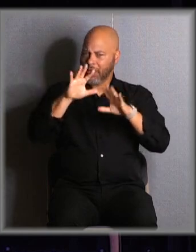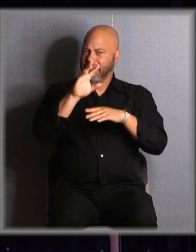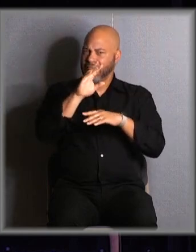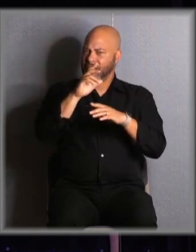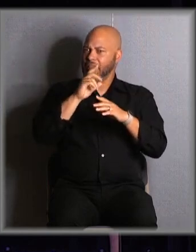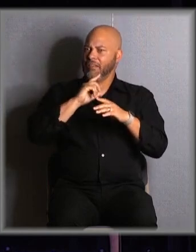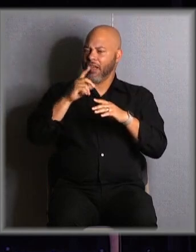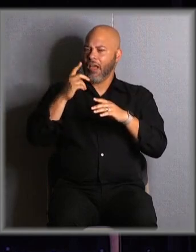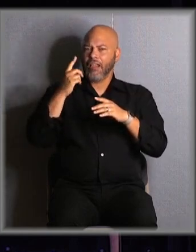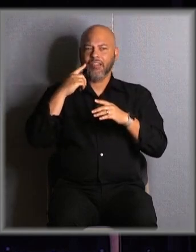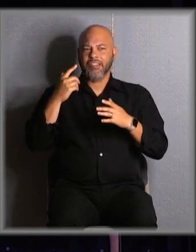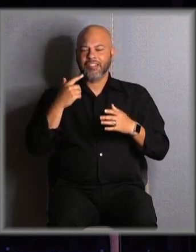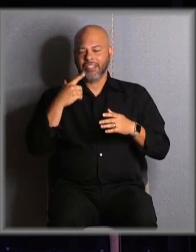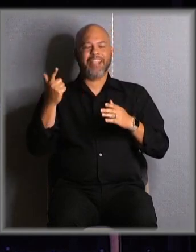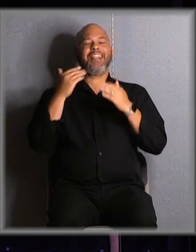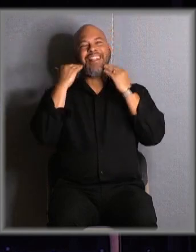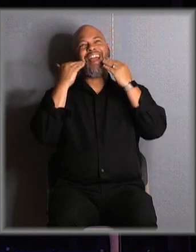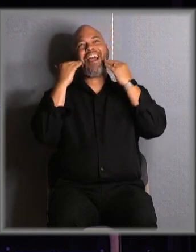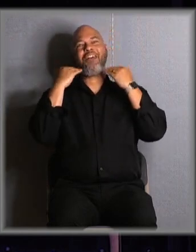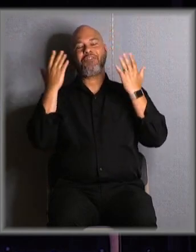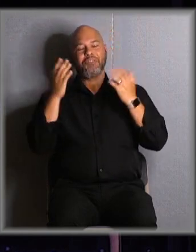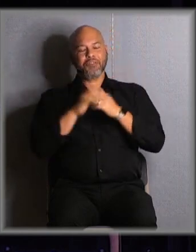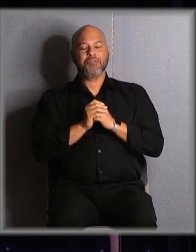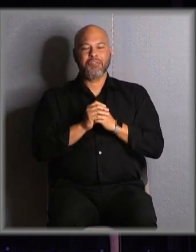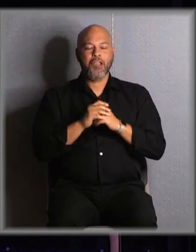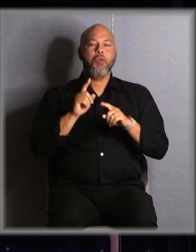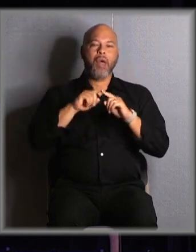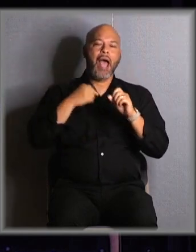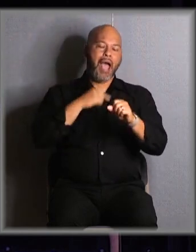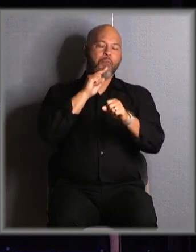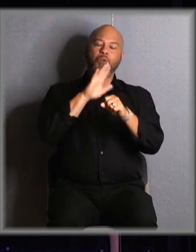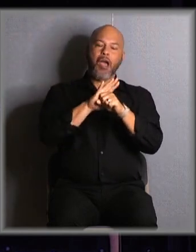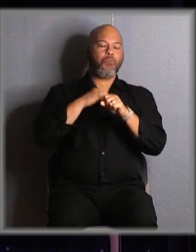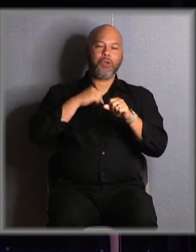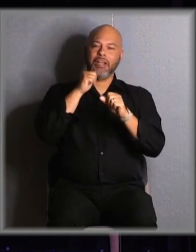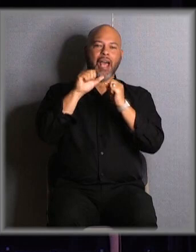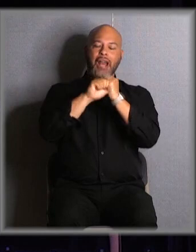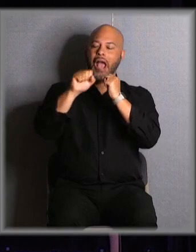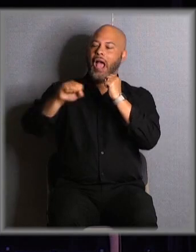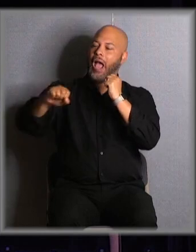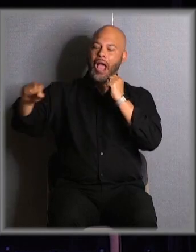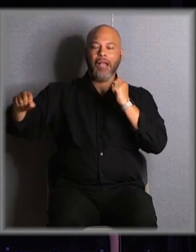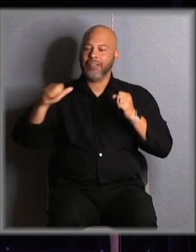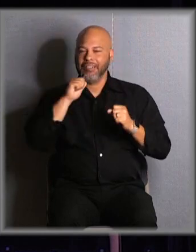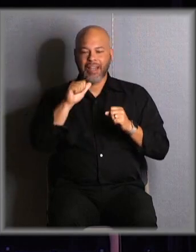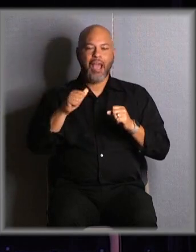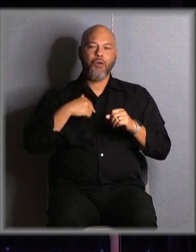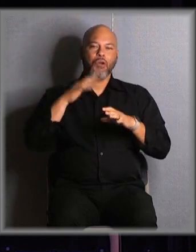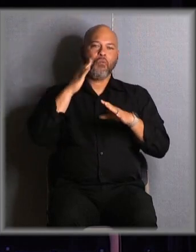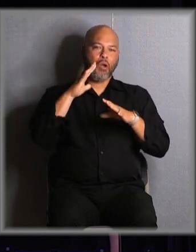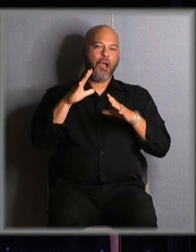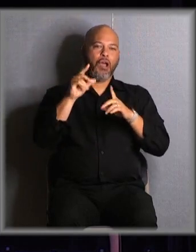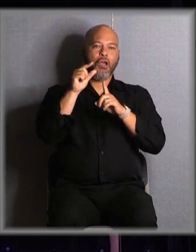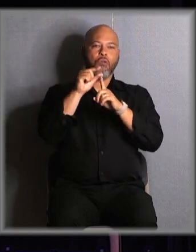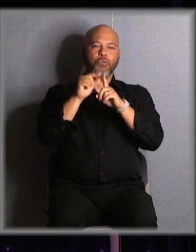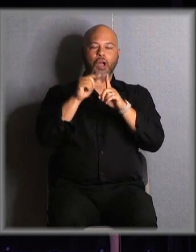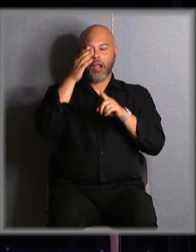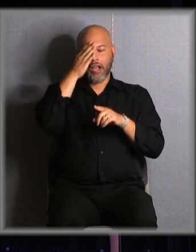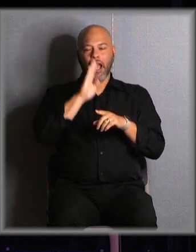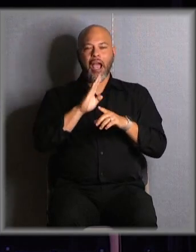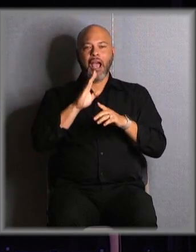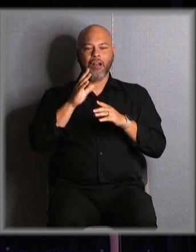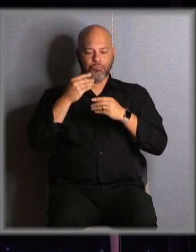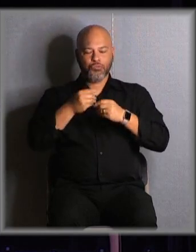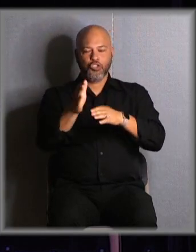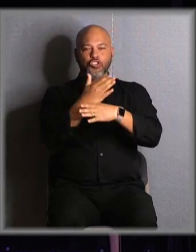That's what I thought. Amen. But I promise you, amen, we're going to just give a brief word that God has put in our heart from